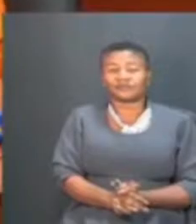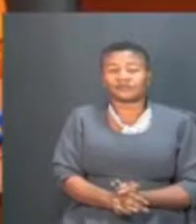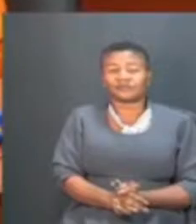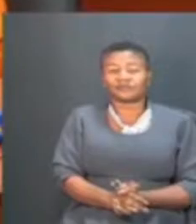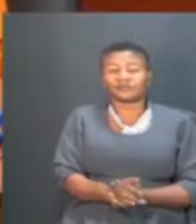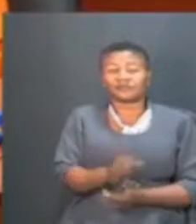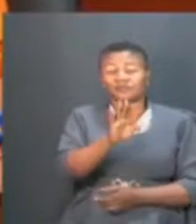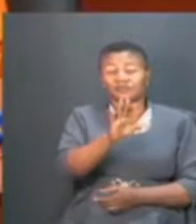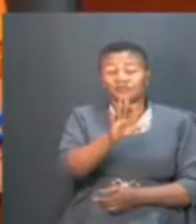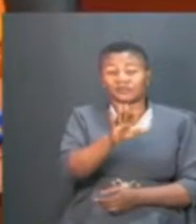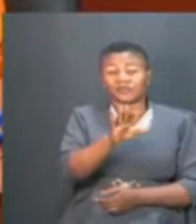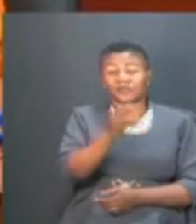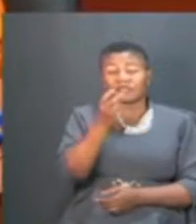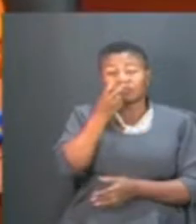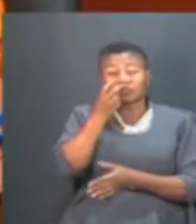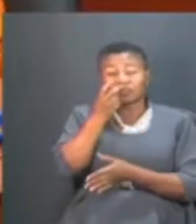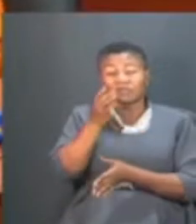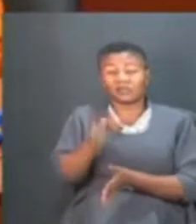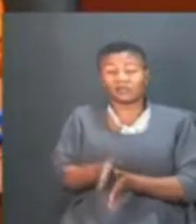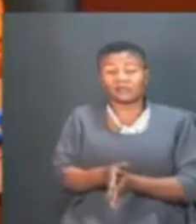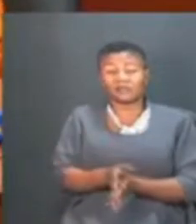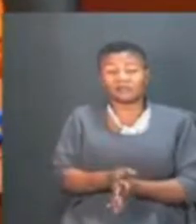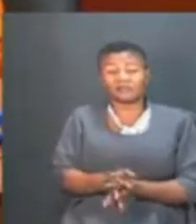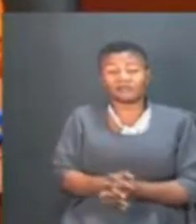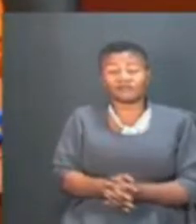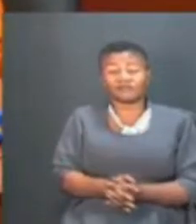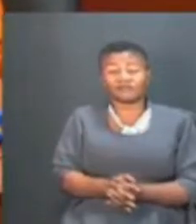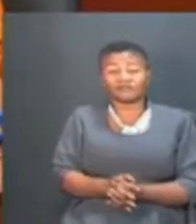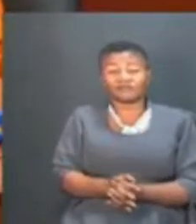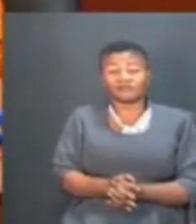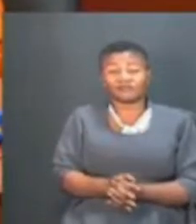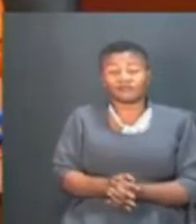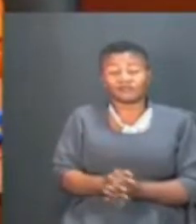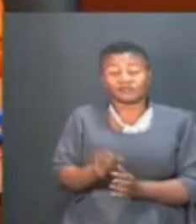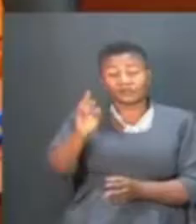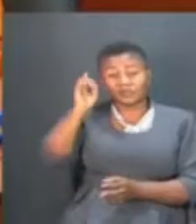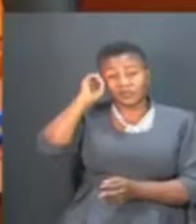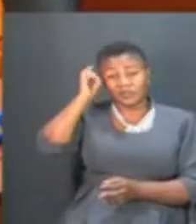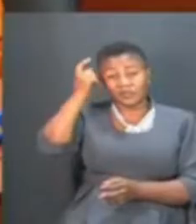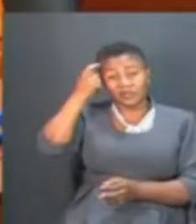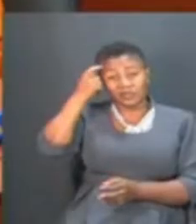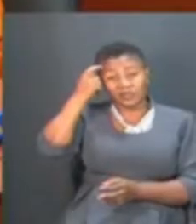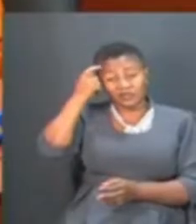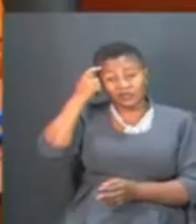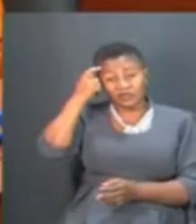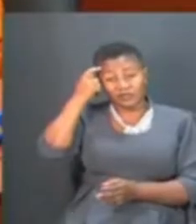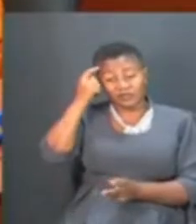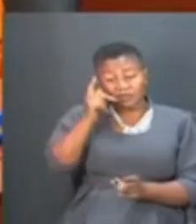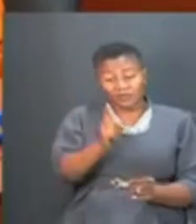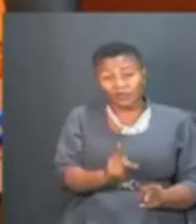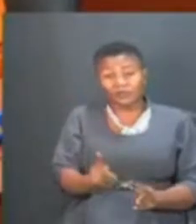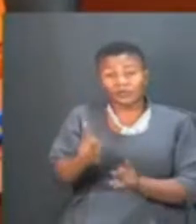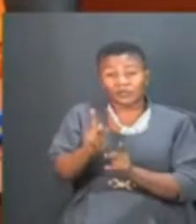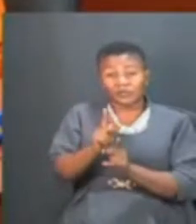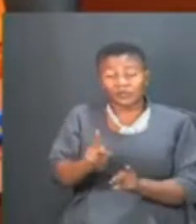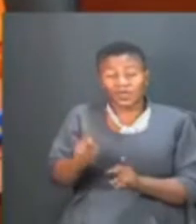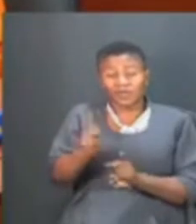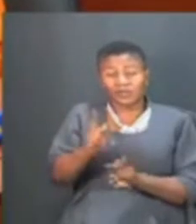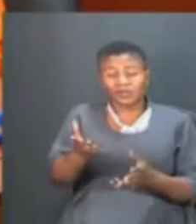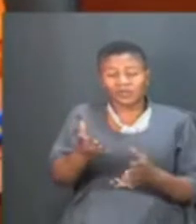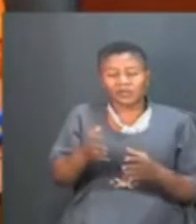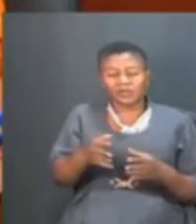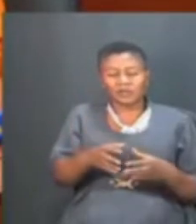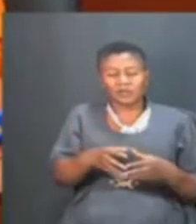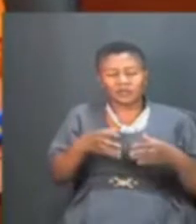please, Mr. Speaker, the government is preparing a major response to the cocoa